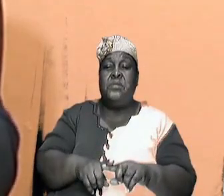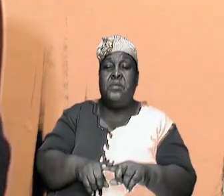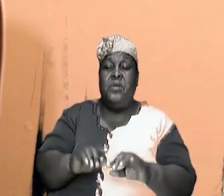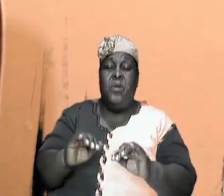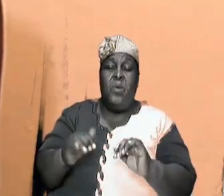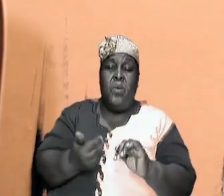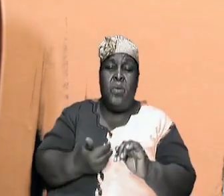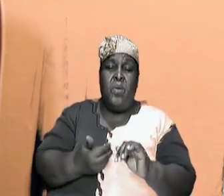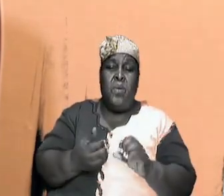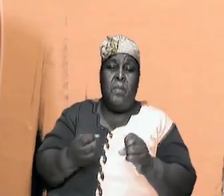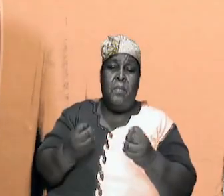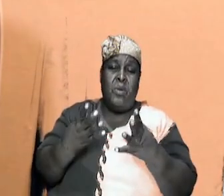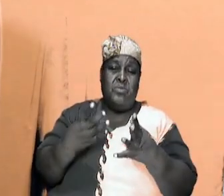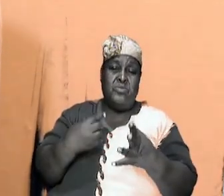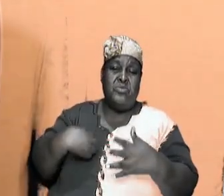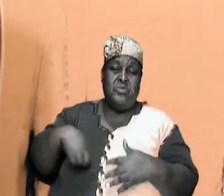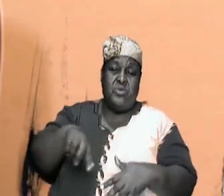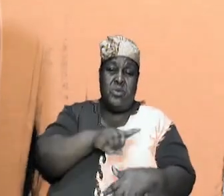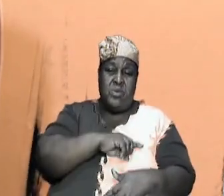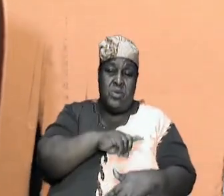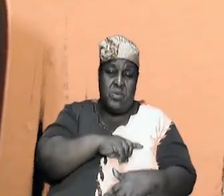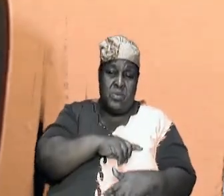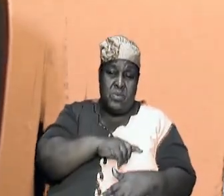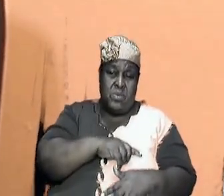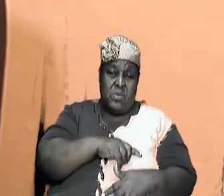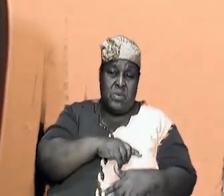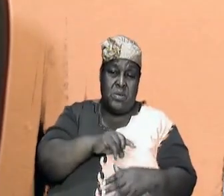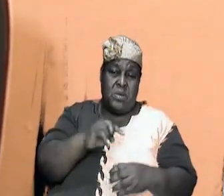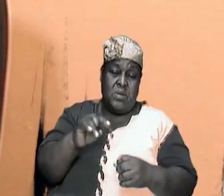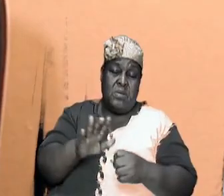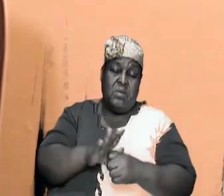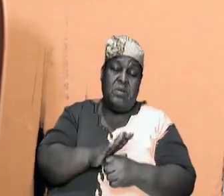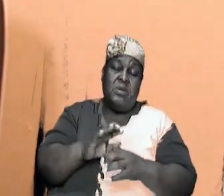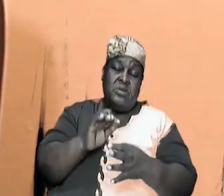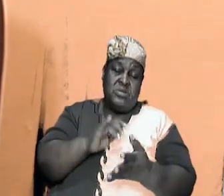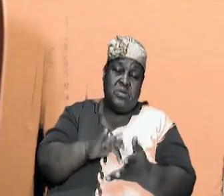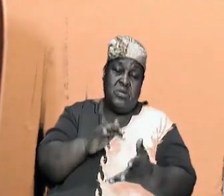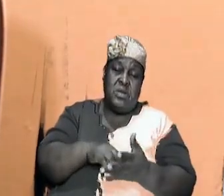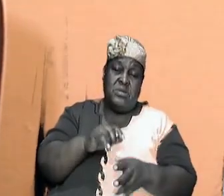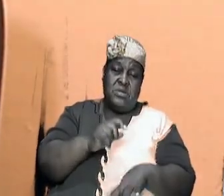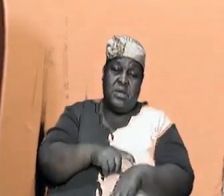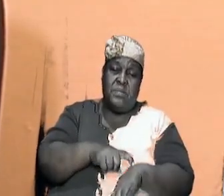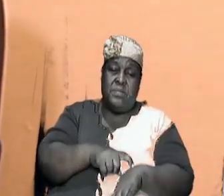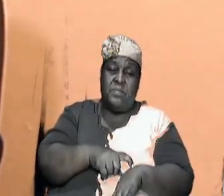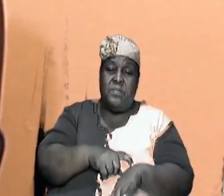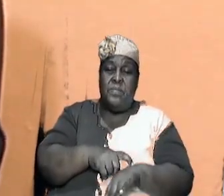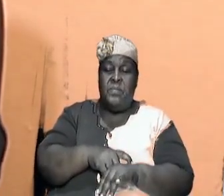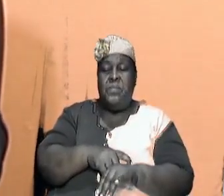depending on how much we get covered in the time. All right,